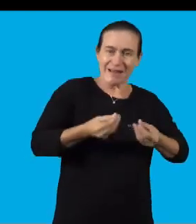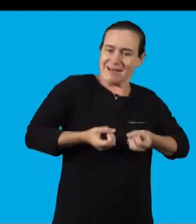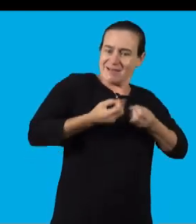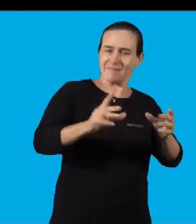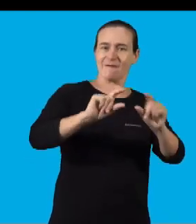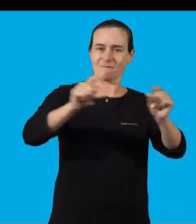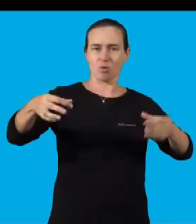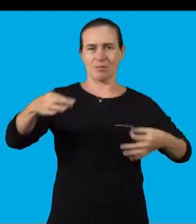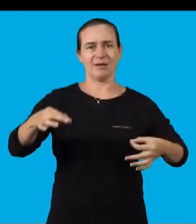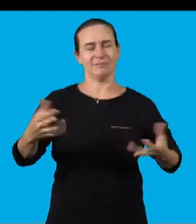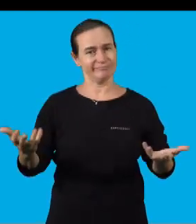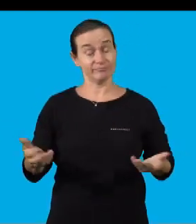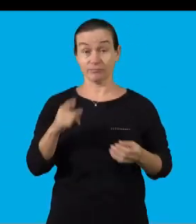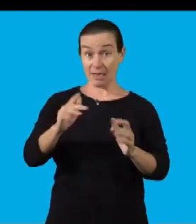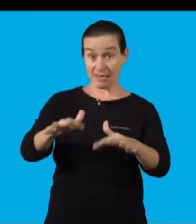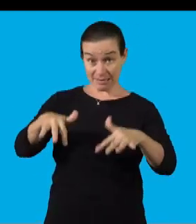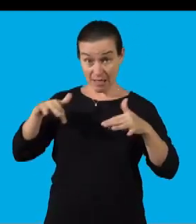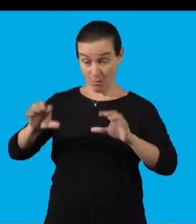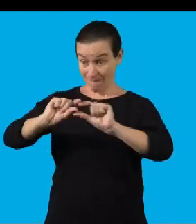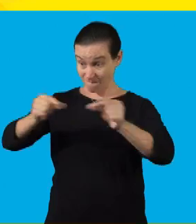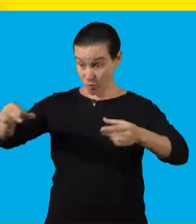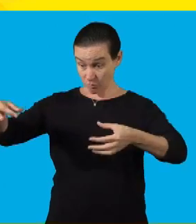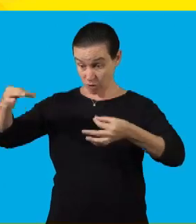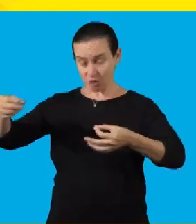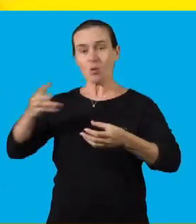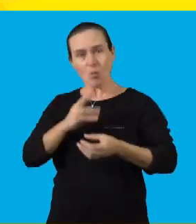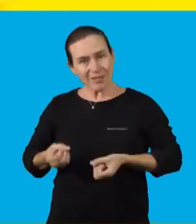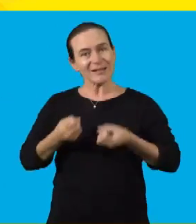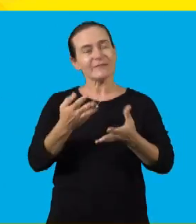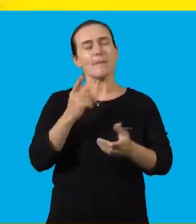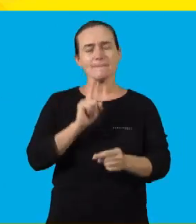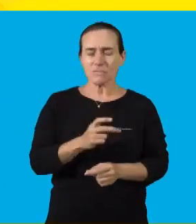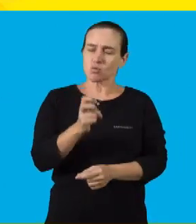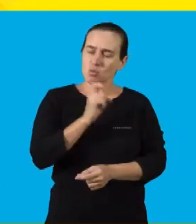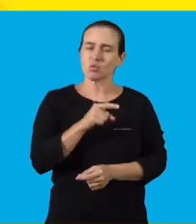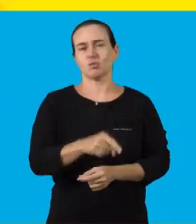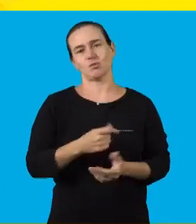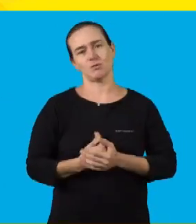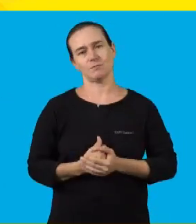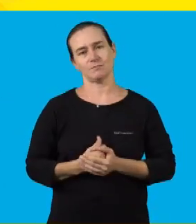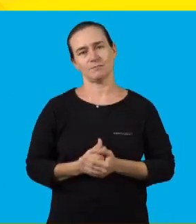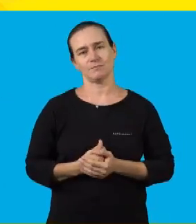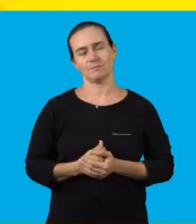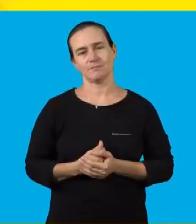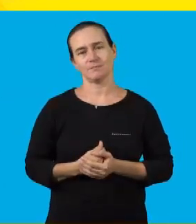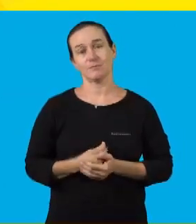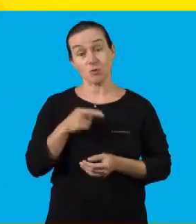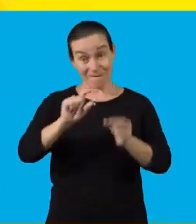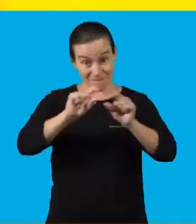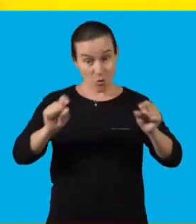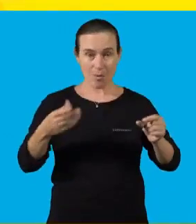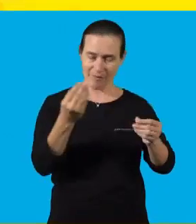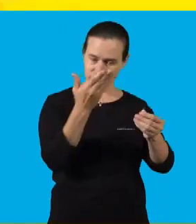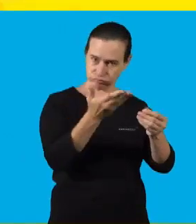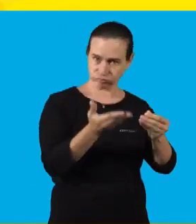formulas are provided. Now remember, in an exam, the formula sheet is provided. Make use of that formula sheet